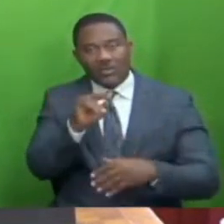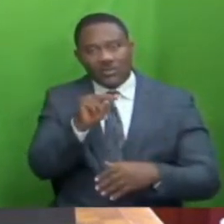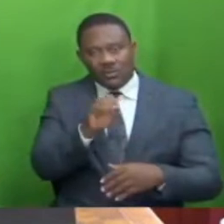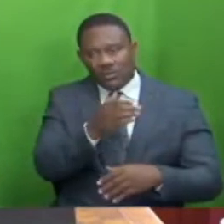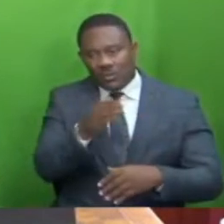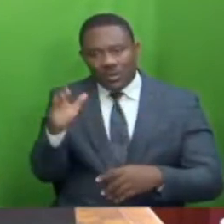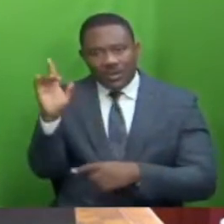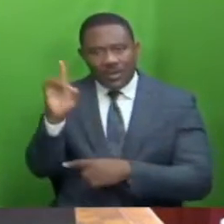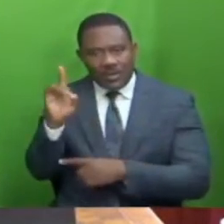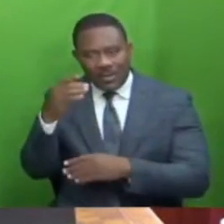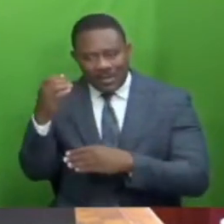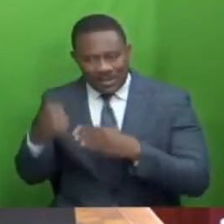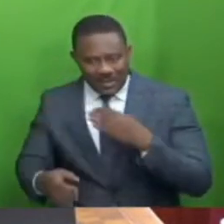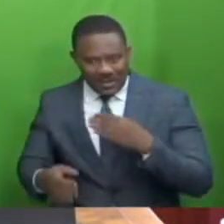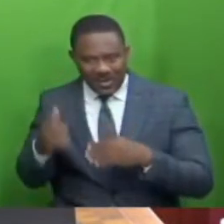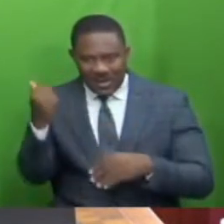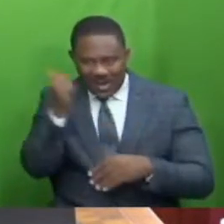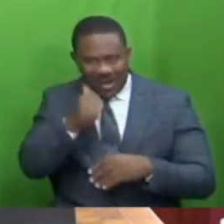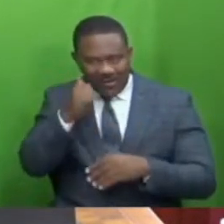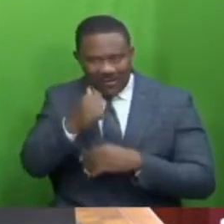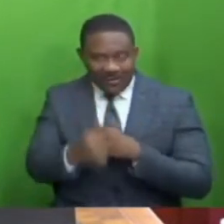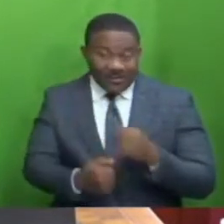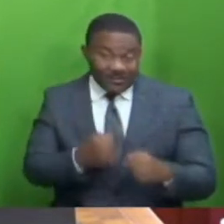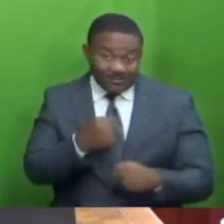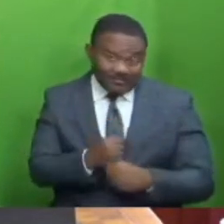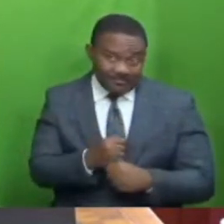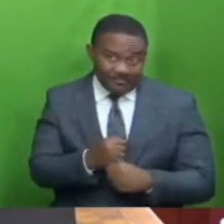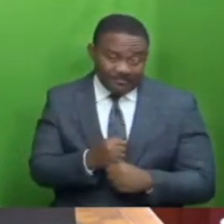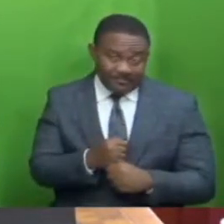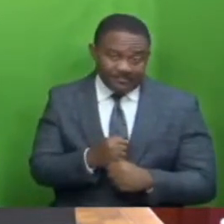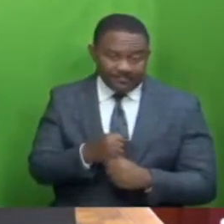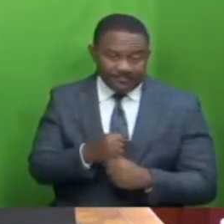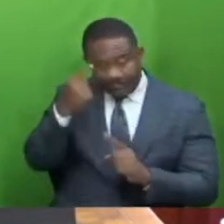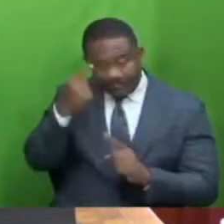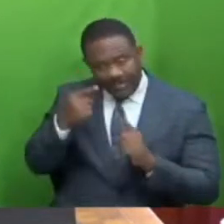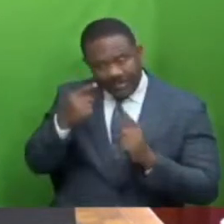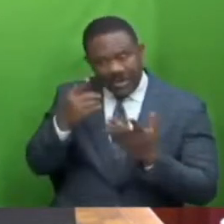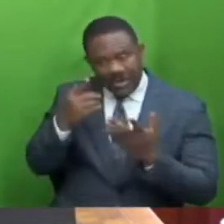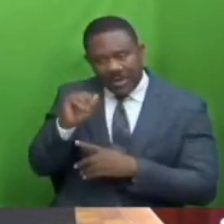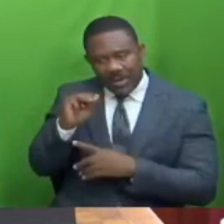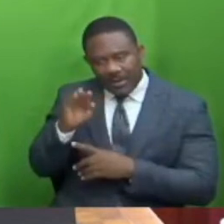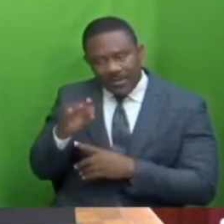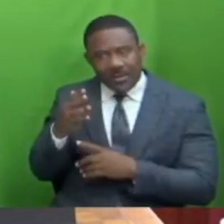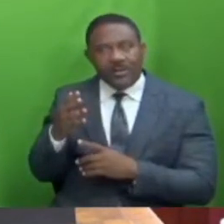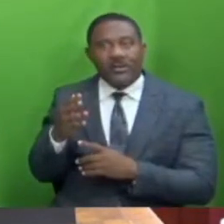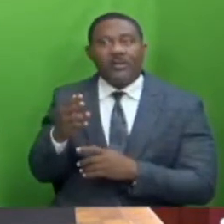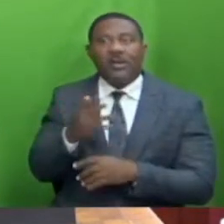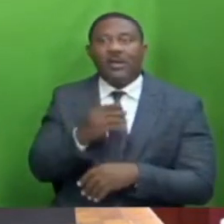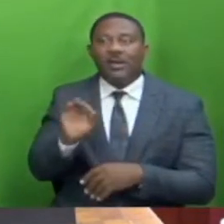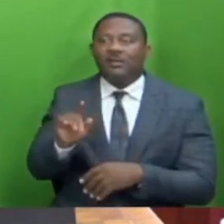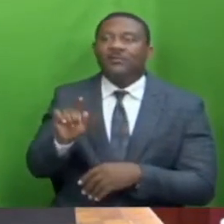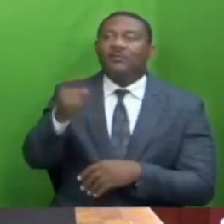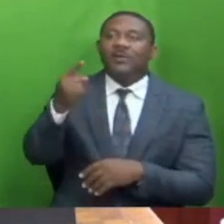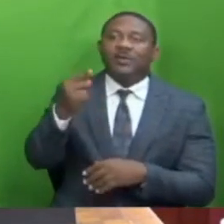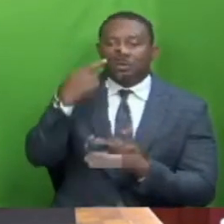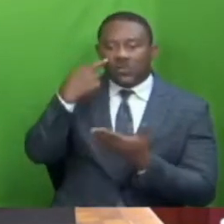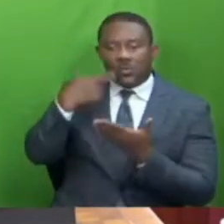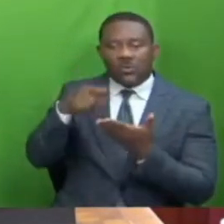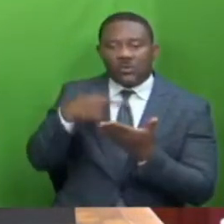year. We will prepare for a comprehensive assessment of the targets by the IMF during the first review in